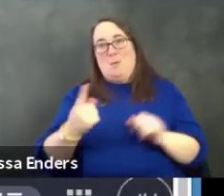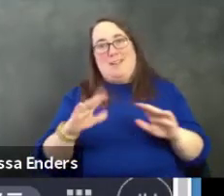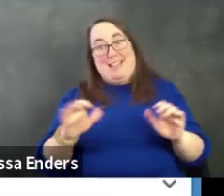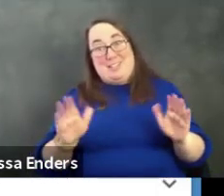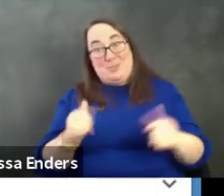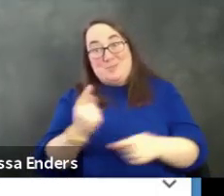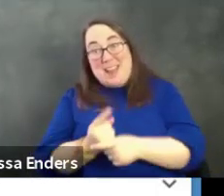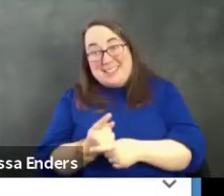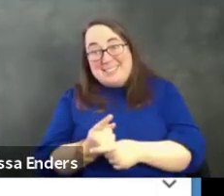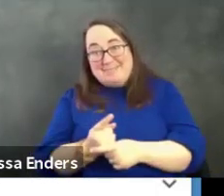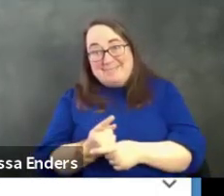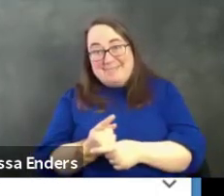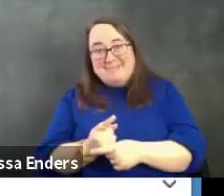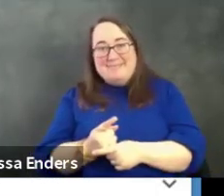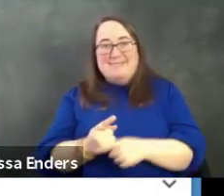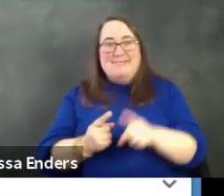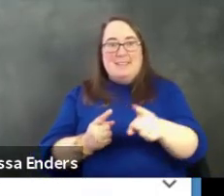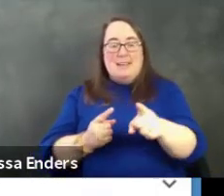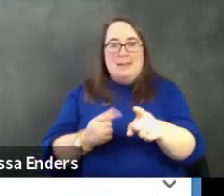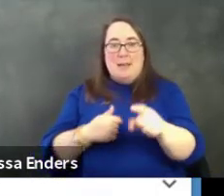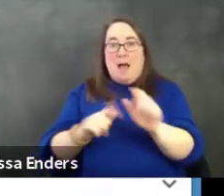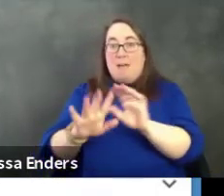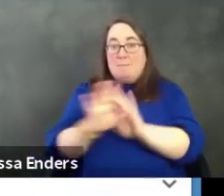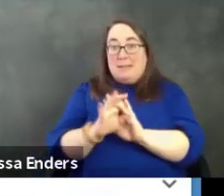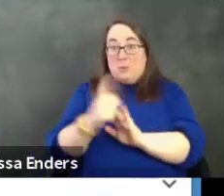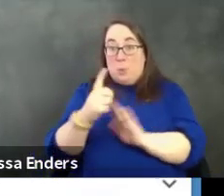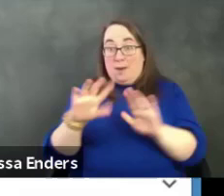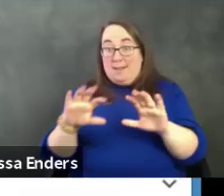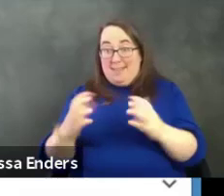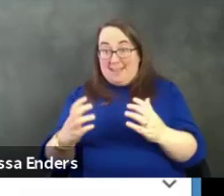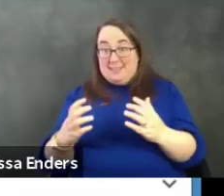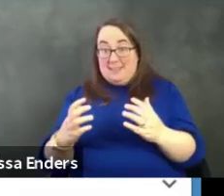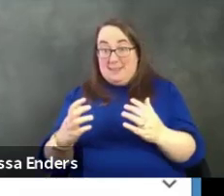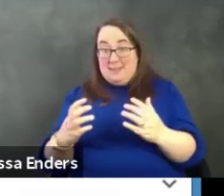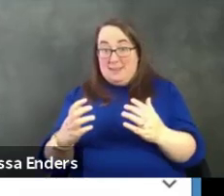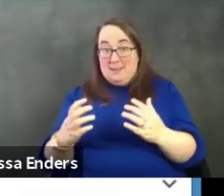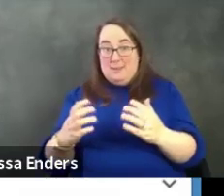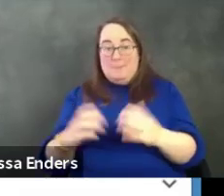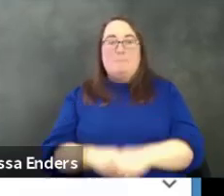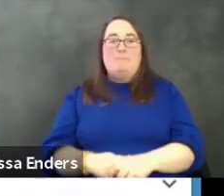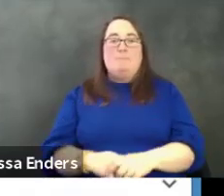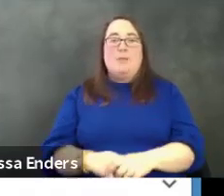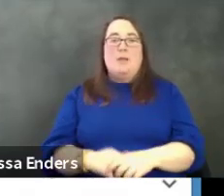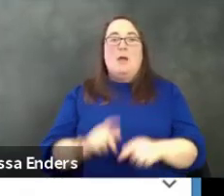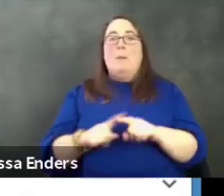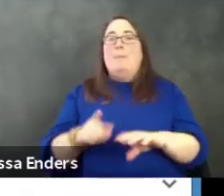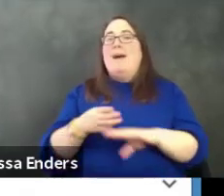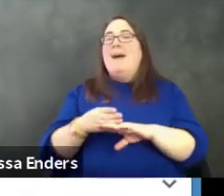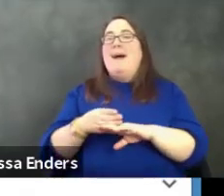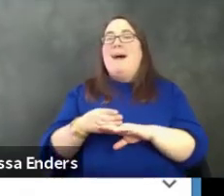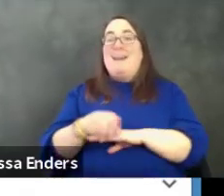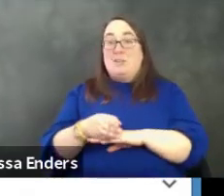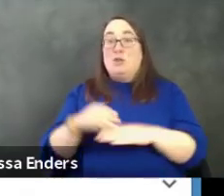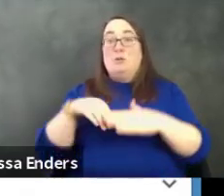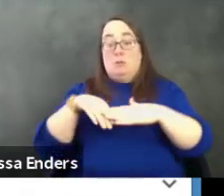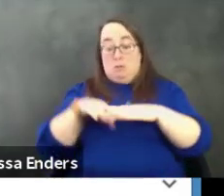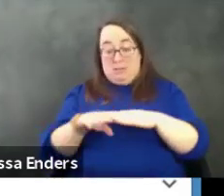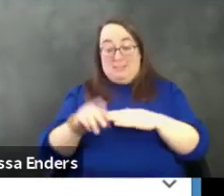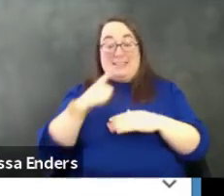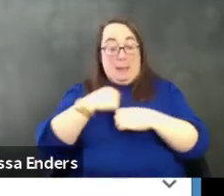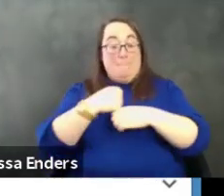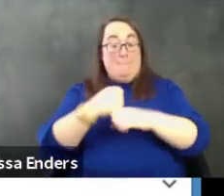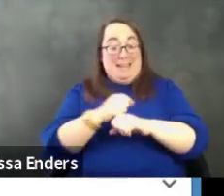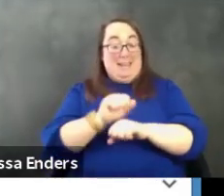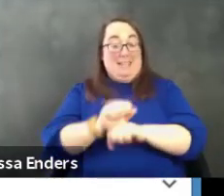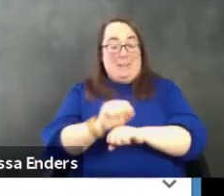here, if you notice, I've picked one class, my Let's Get Googly. Okay. But once you go in and say make an assignment, it will